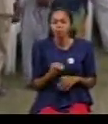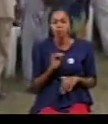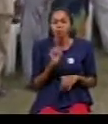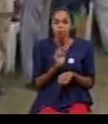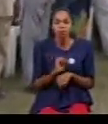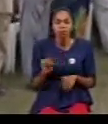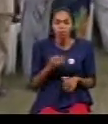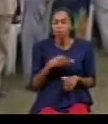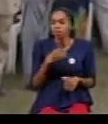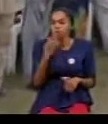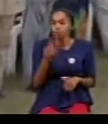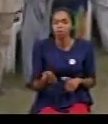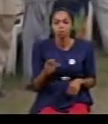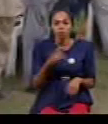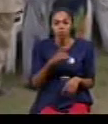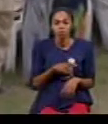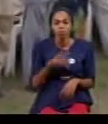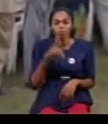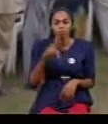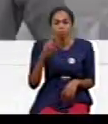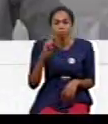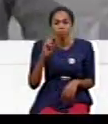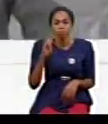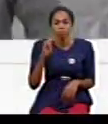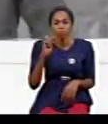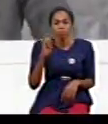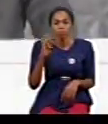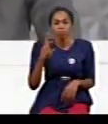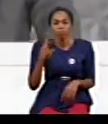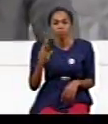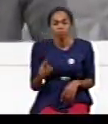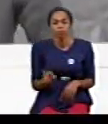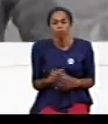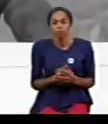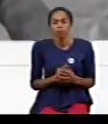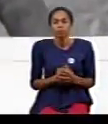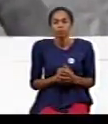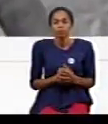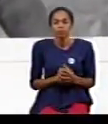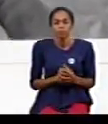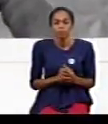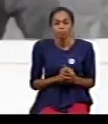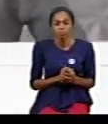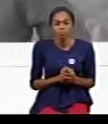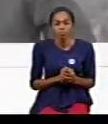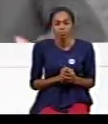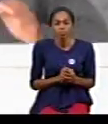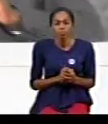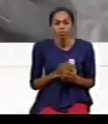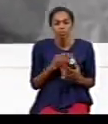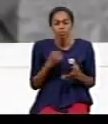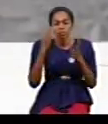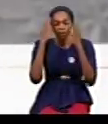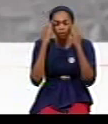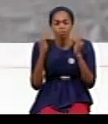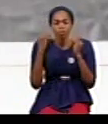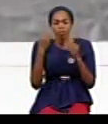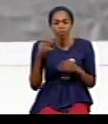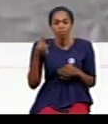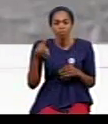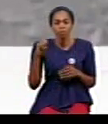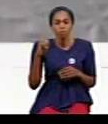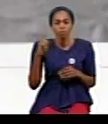has never been the experience of Peter was what happened that day. And he said, if you are the